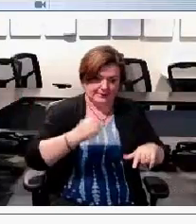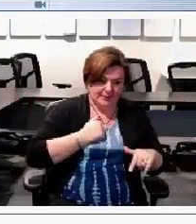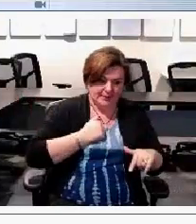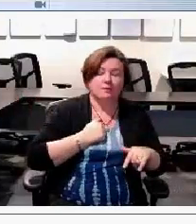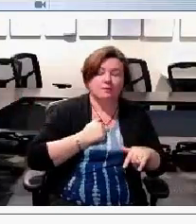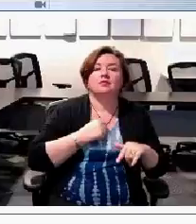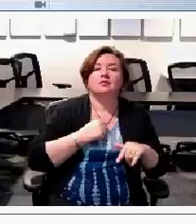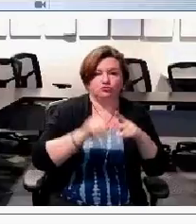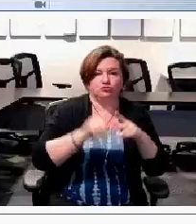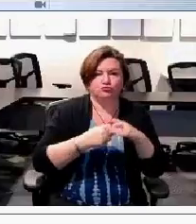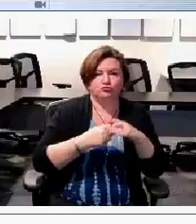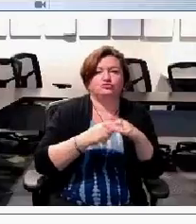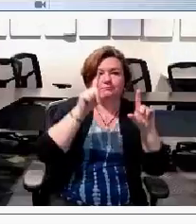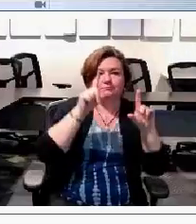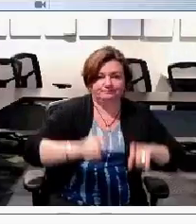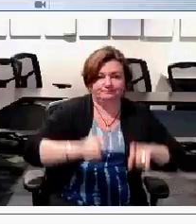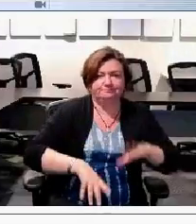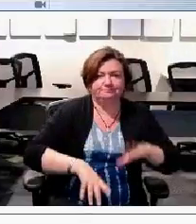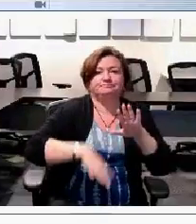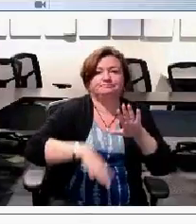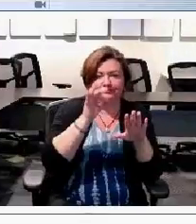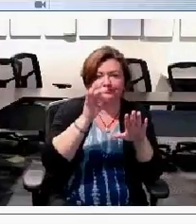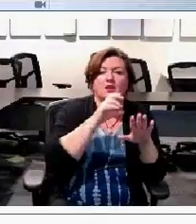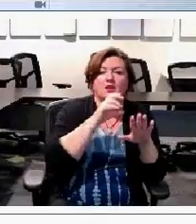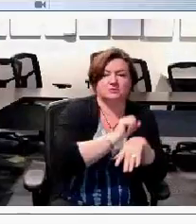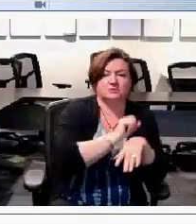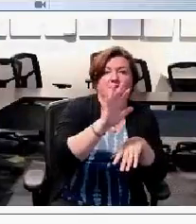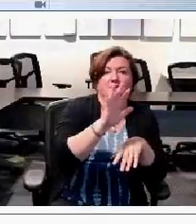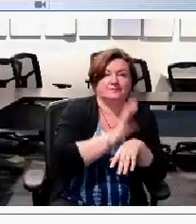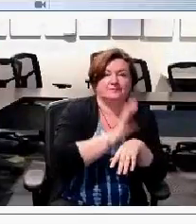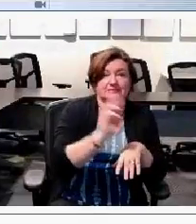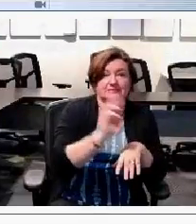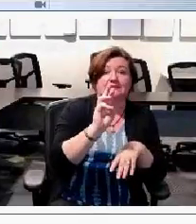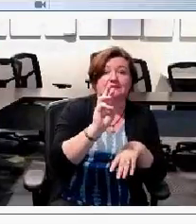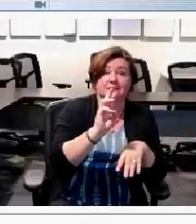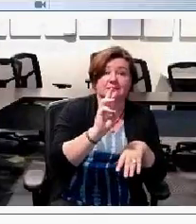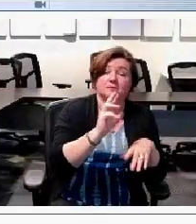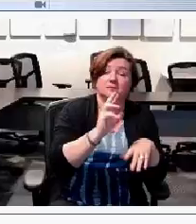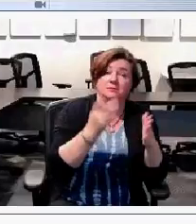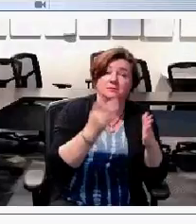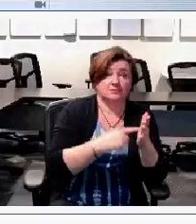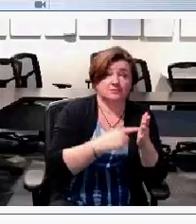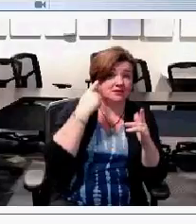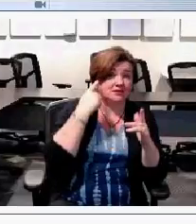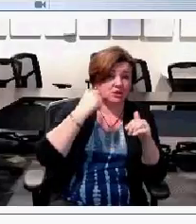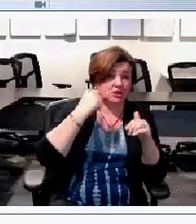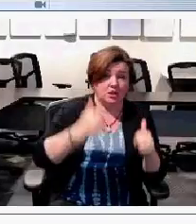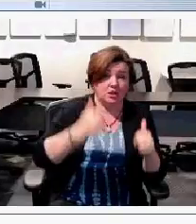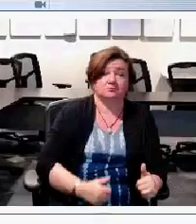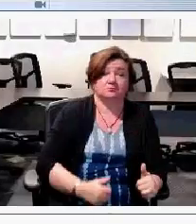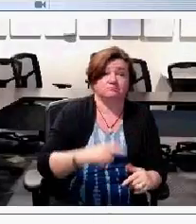loss. So ages of 5 and 6, and they can be very, very significant hearing losses.